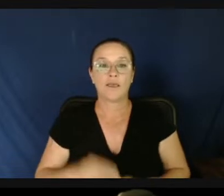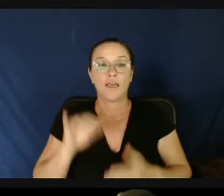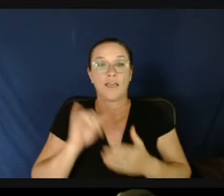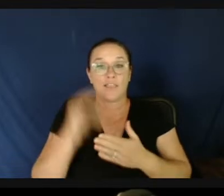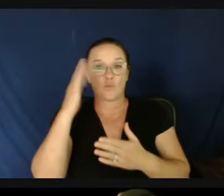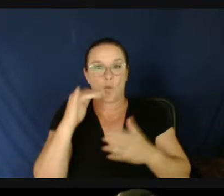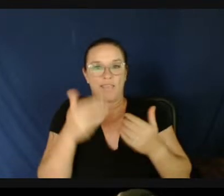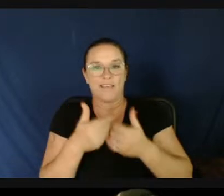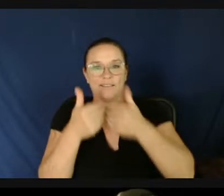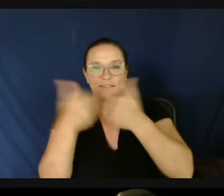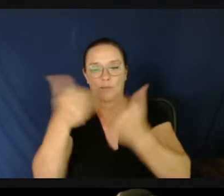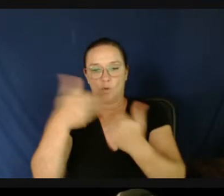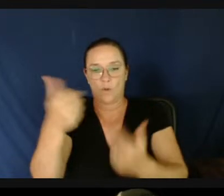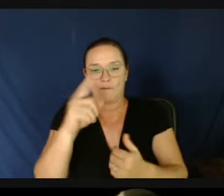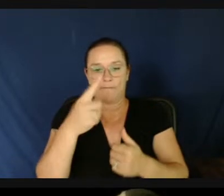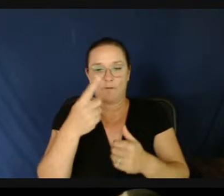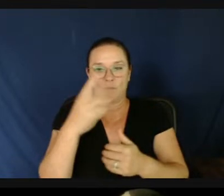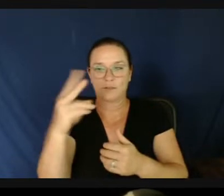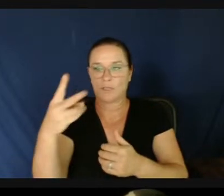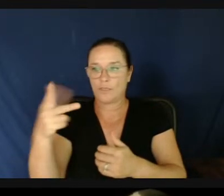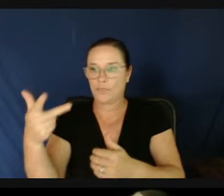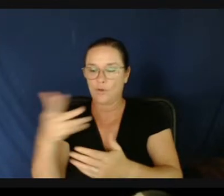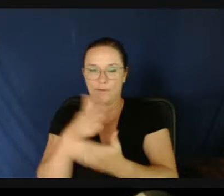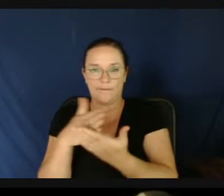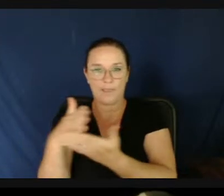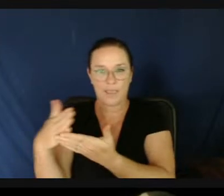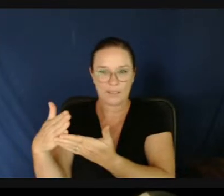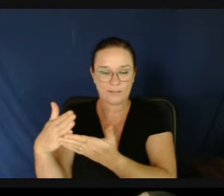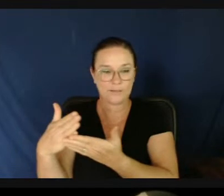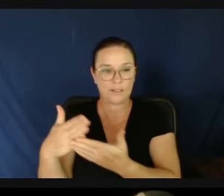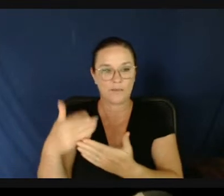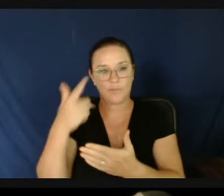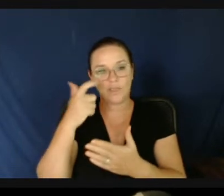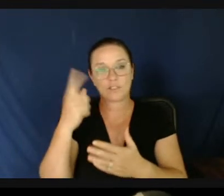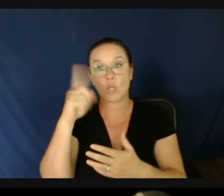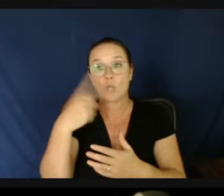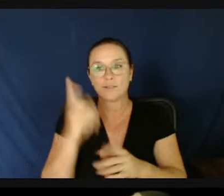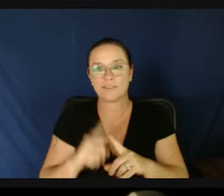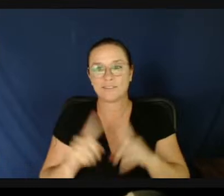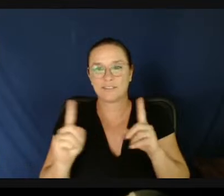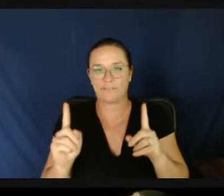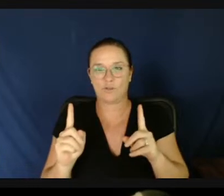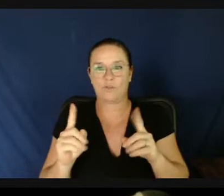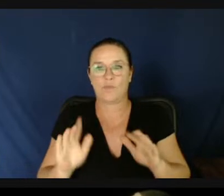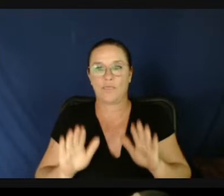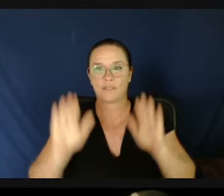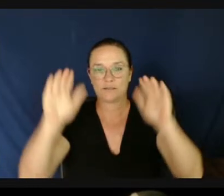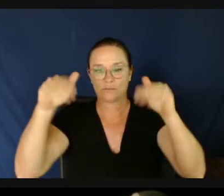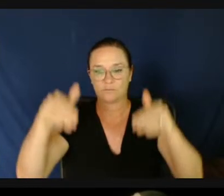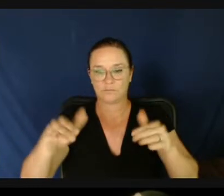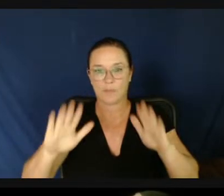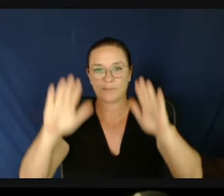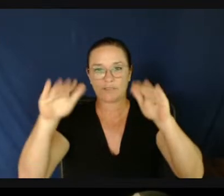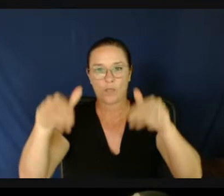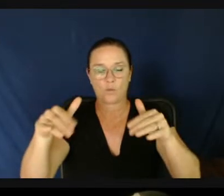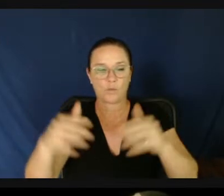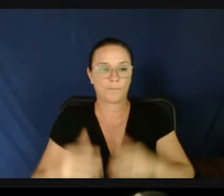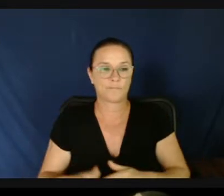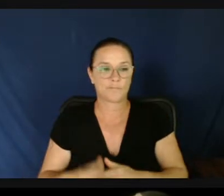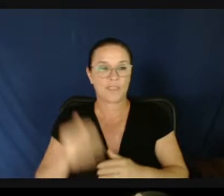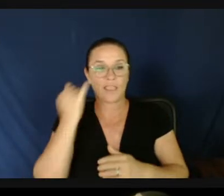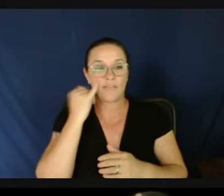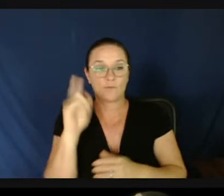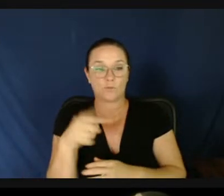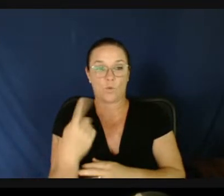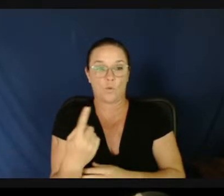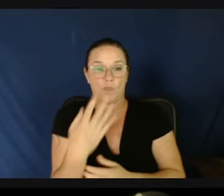because it's actually visibly looks different by being steeper and more energy deposition. So even if it was only